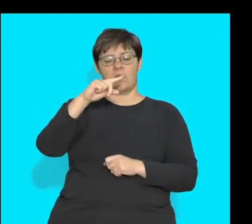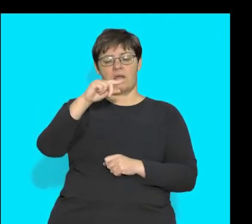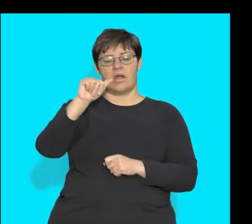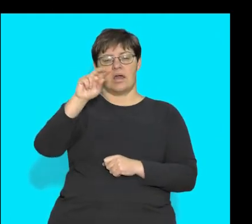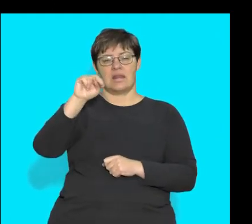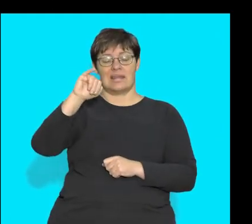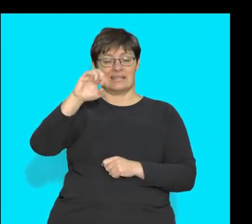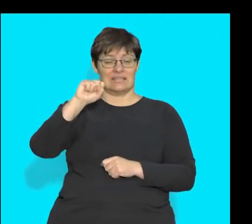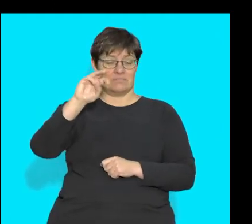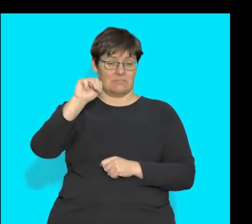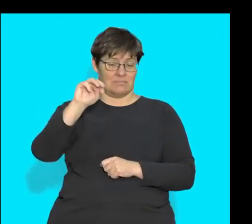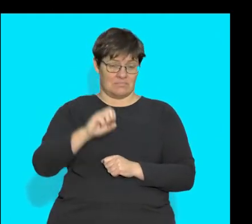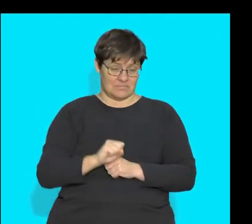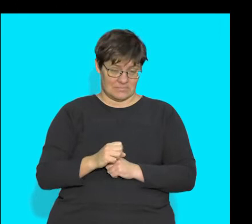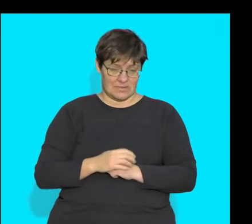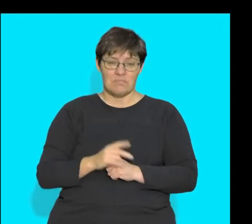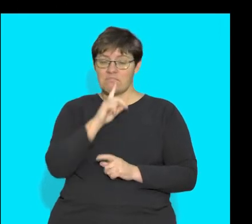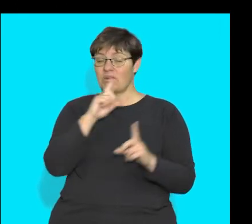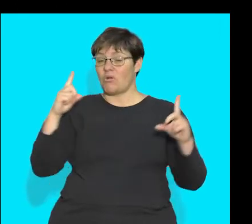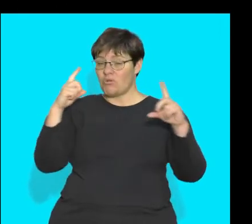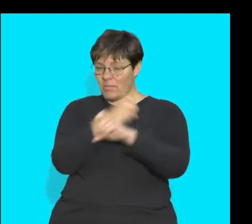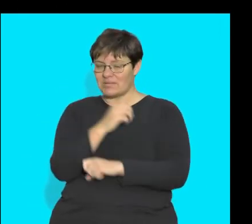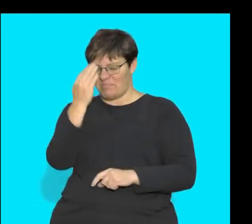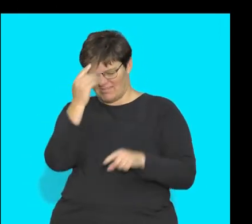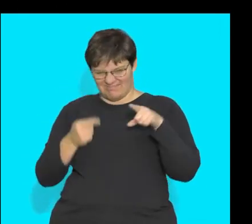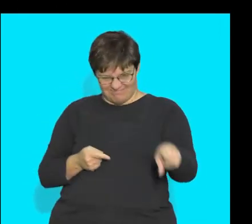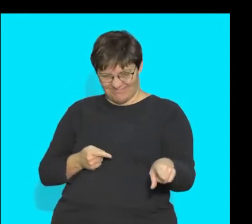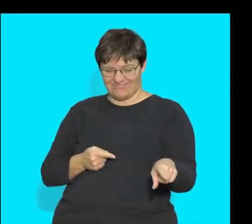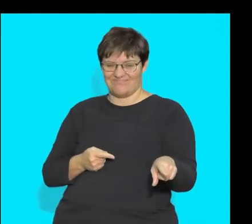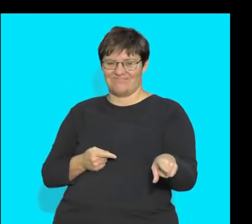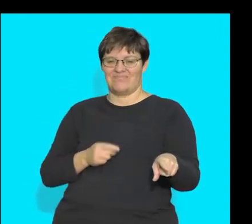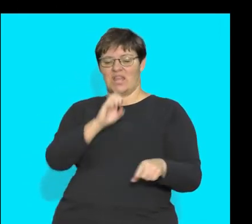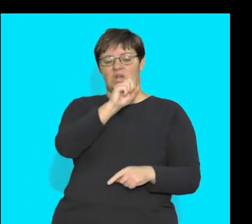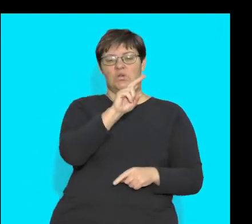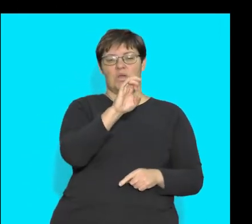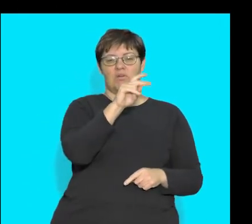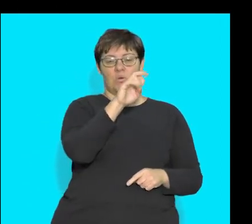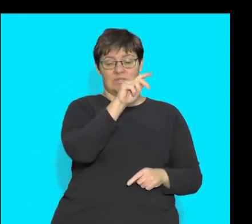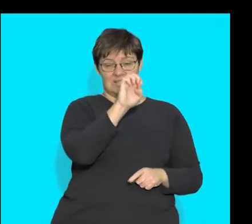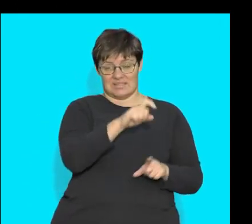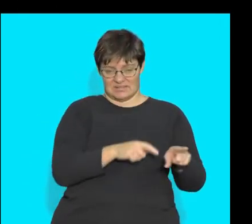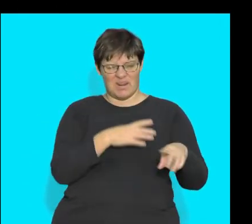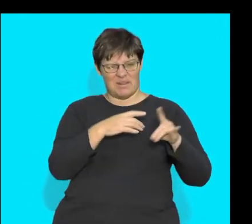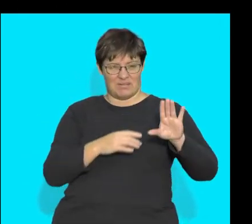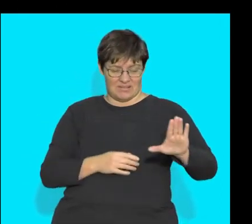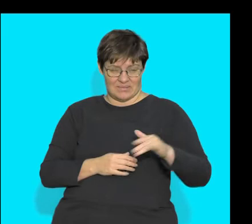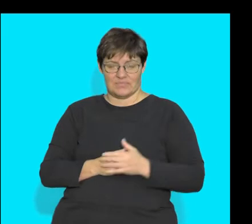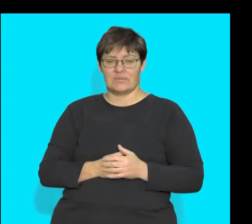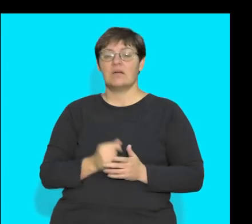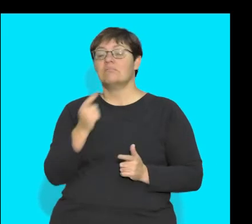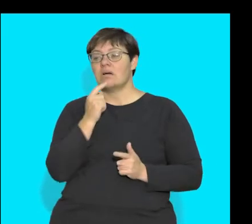we see the word complex, we know that it is a eukaryote. The enlarged